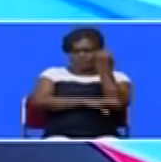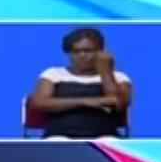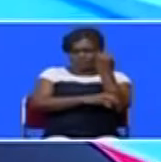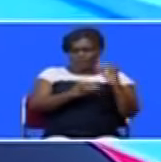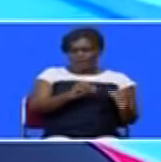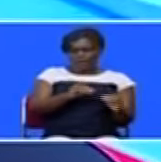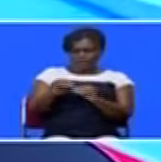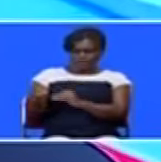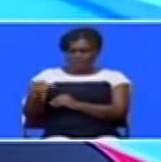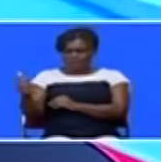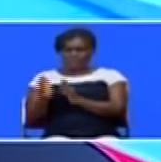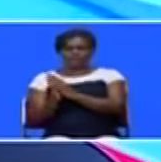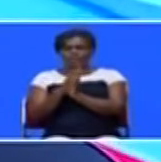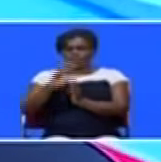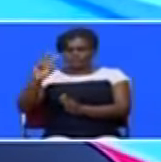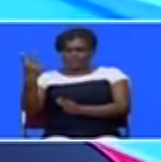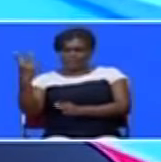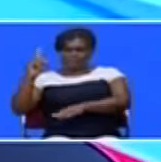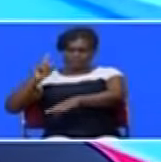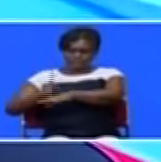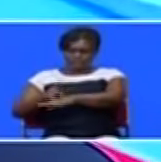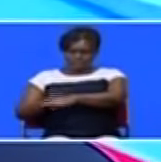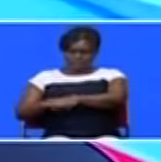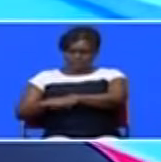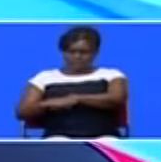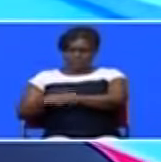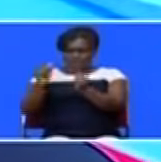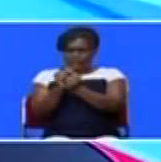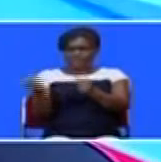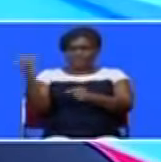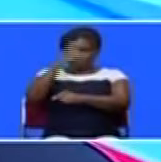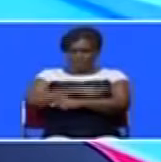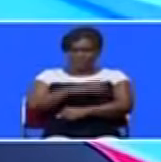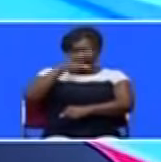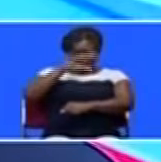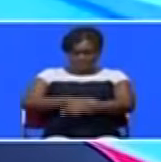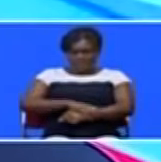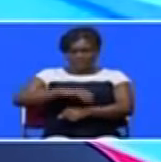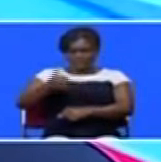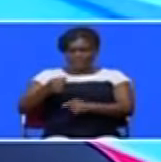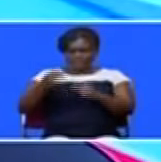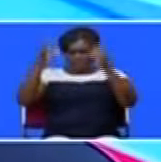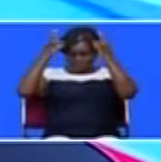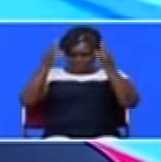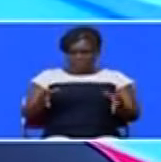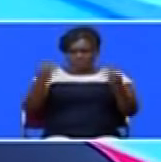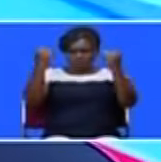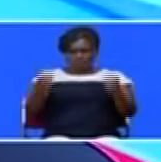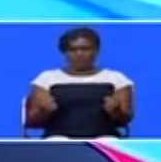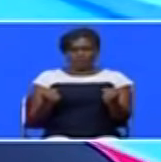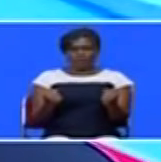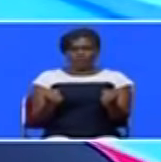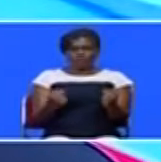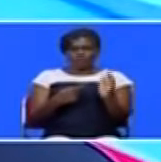take you to another story now. For the second time in just 10 days, we are taking yet another difficult decision to air a video